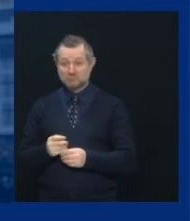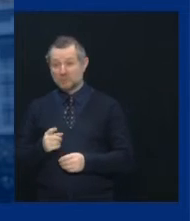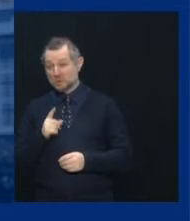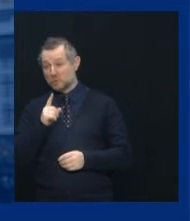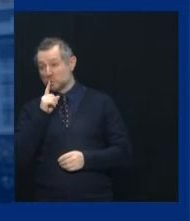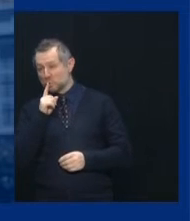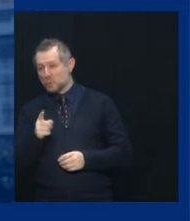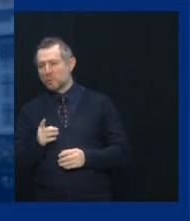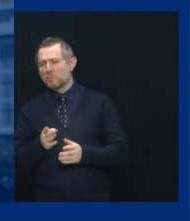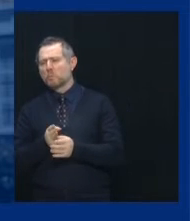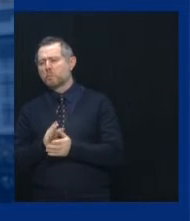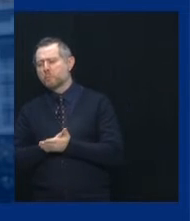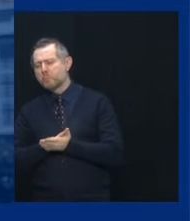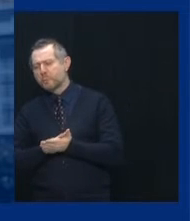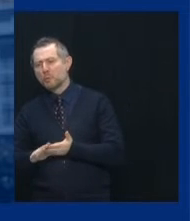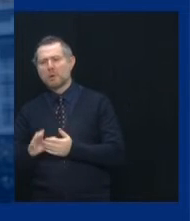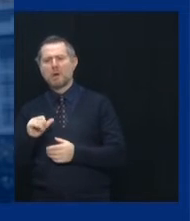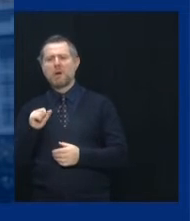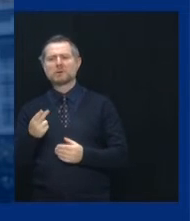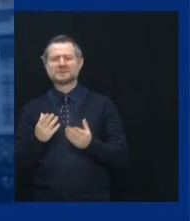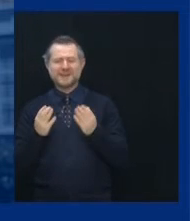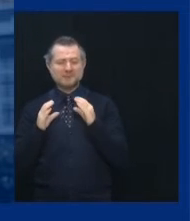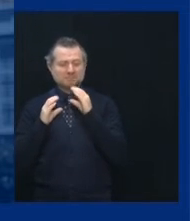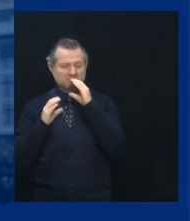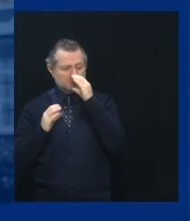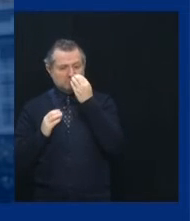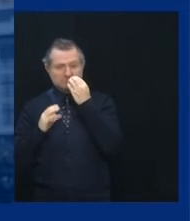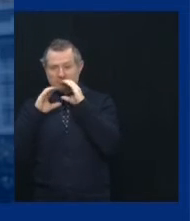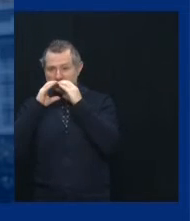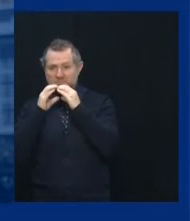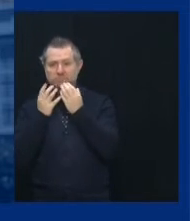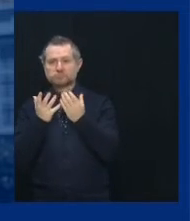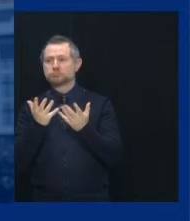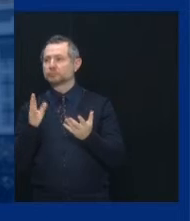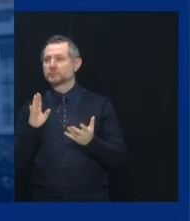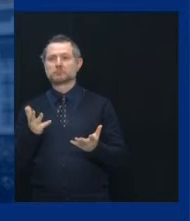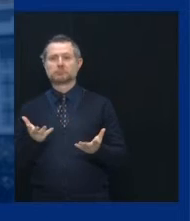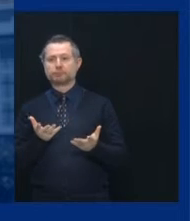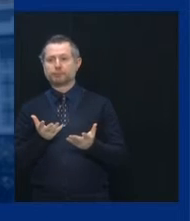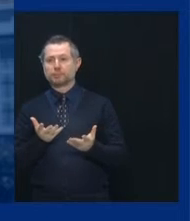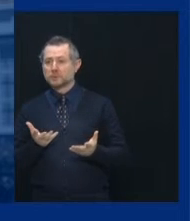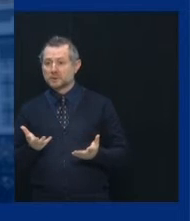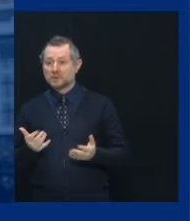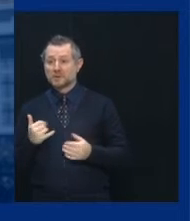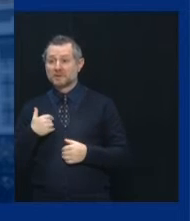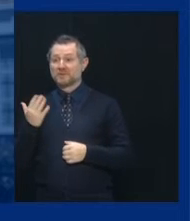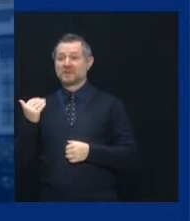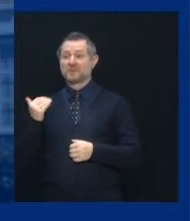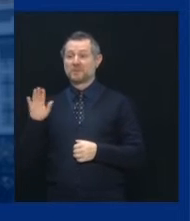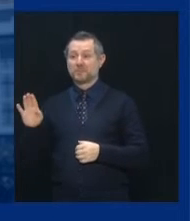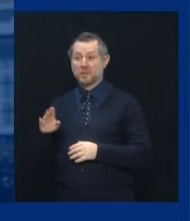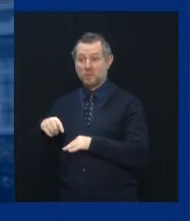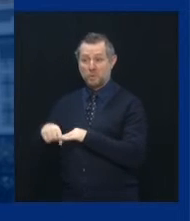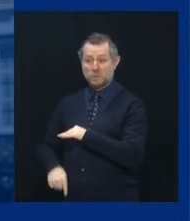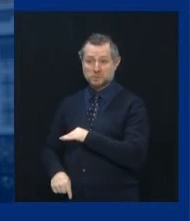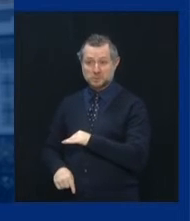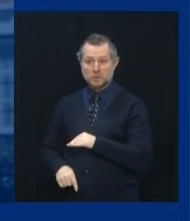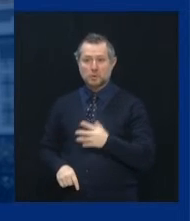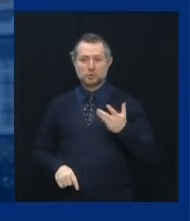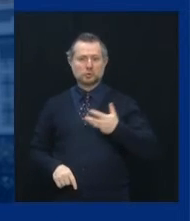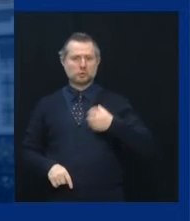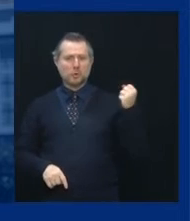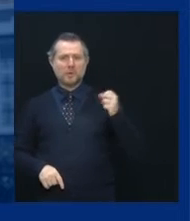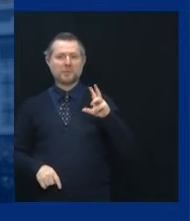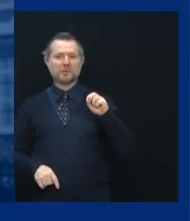billion. We now have a $15 billion deficit. They took $30 billion.